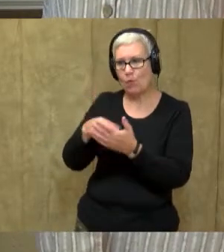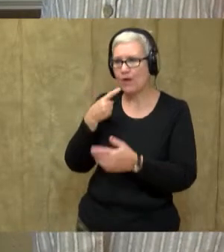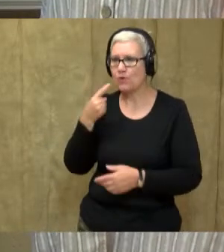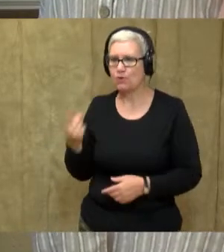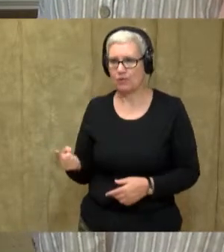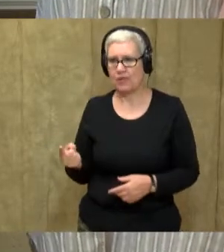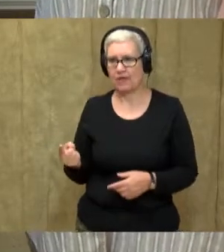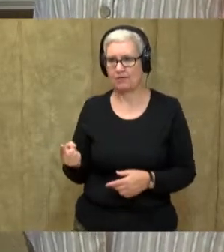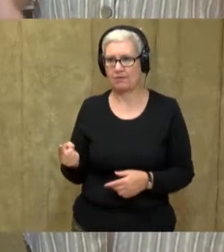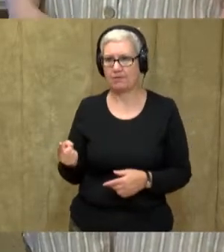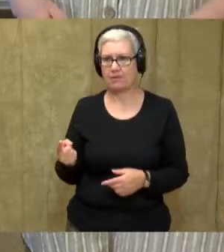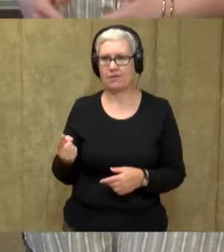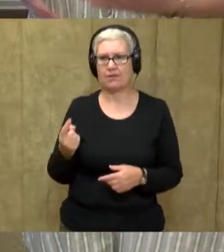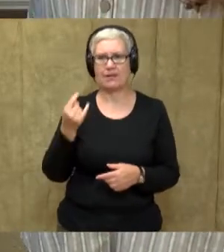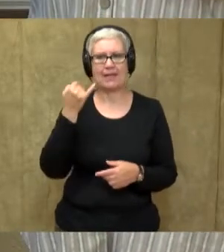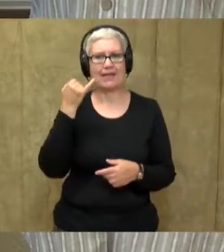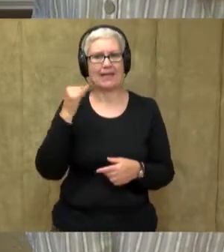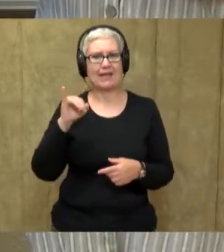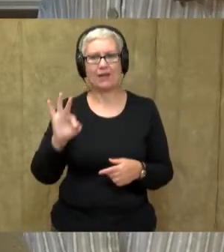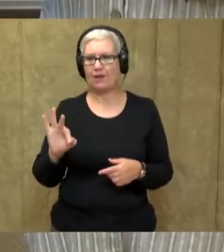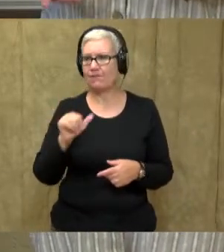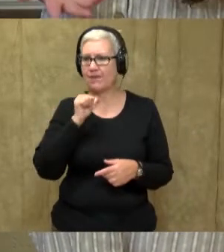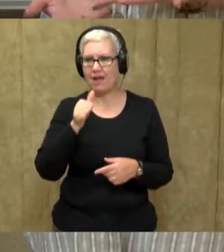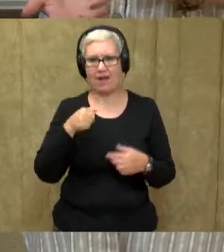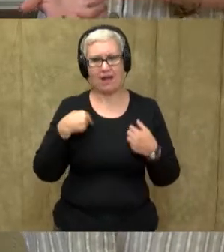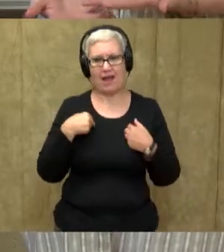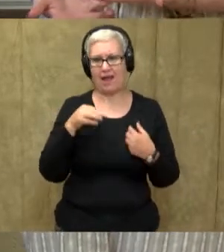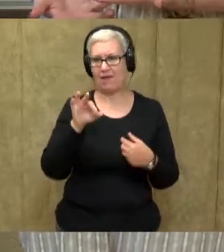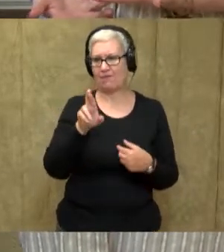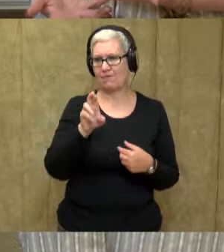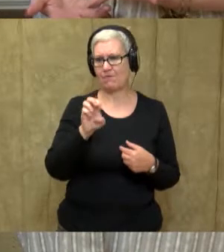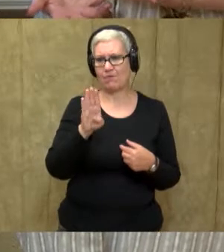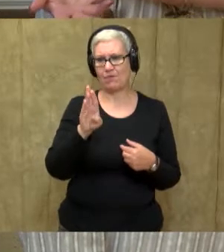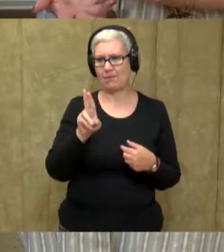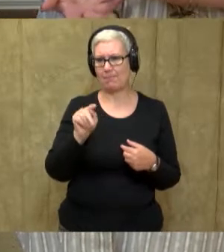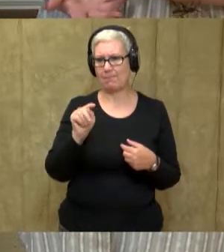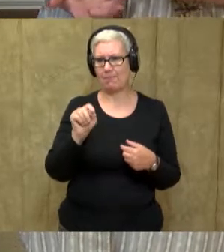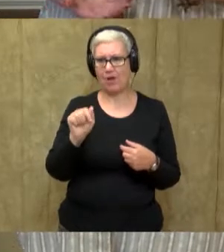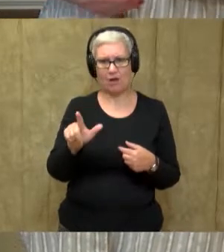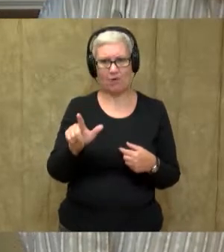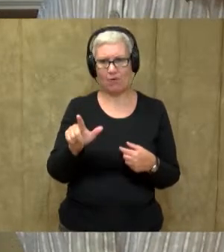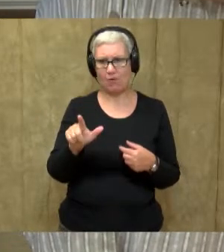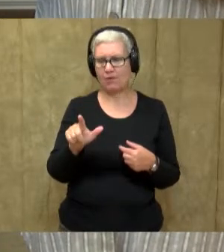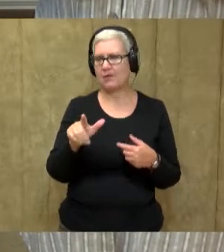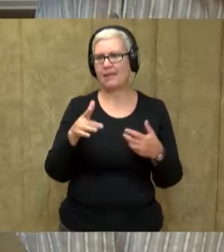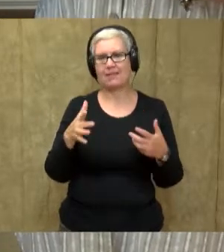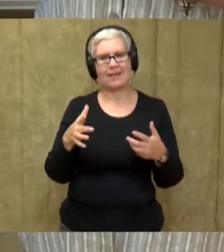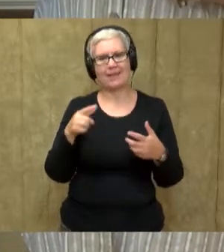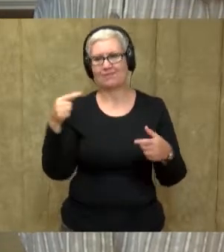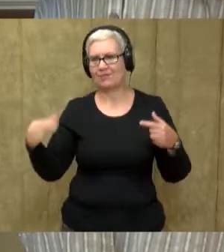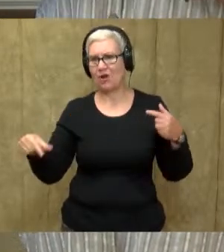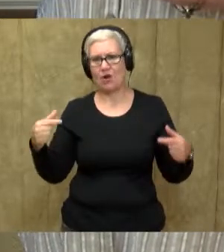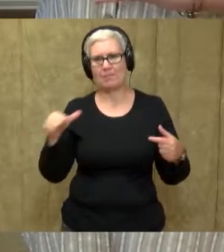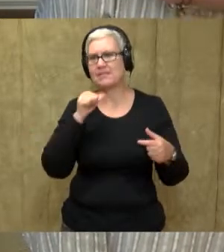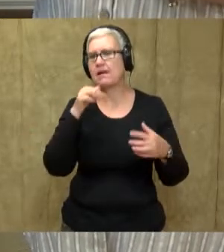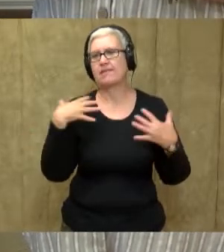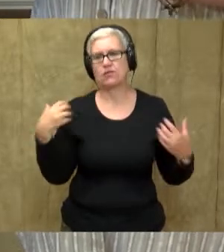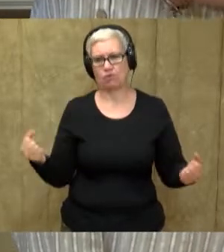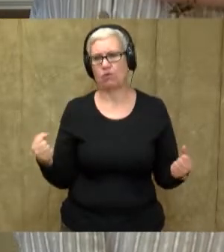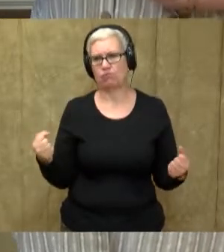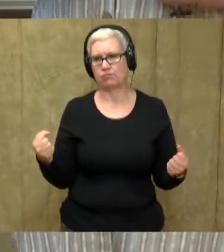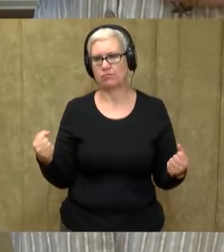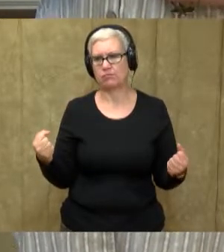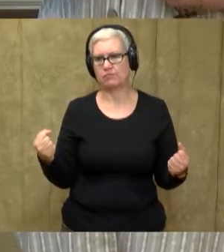So if you do not have rebuttal, you're not making a strong argument. Okay, then you're just trying to persuade your readers to hear you.